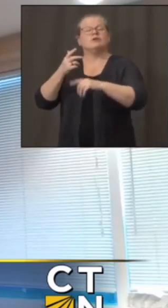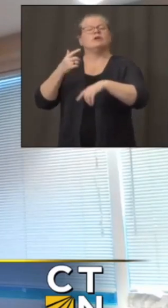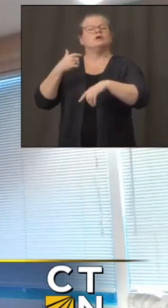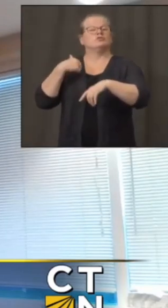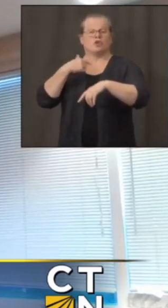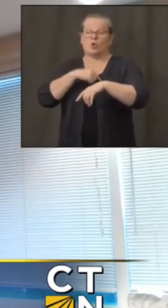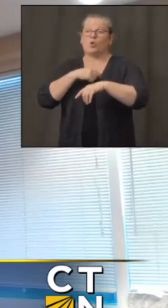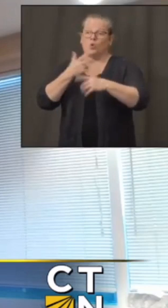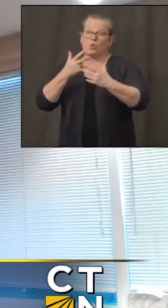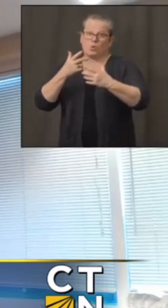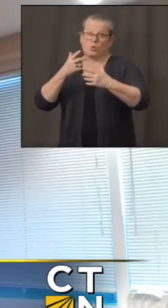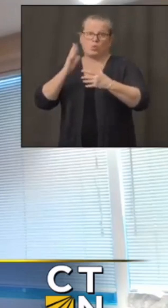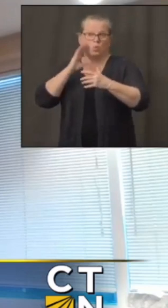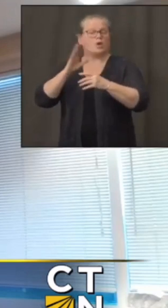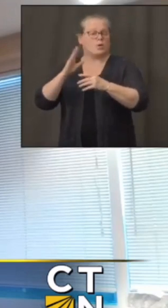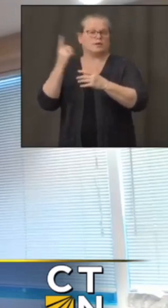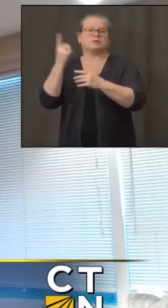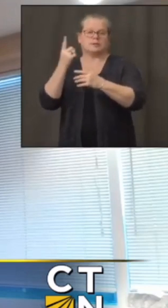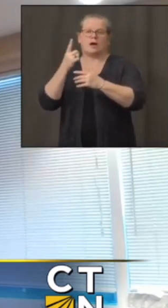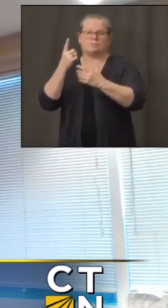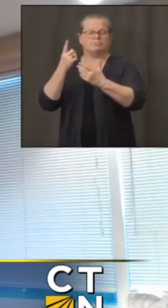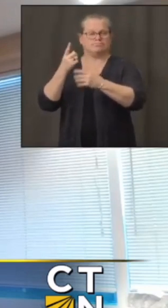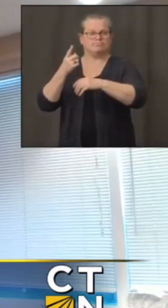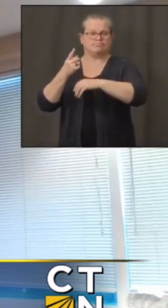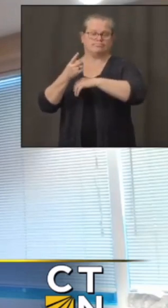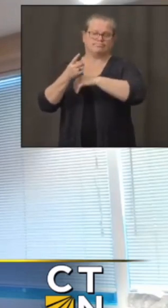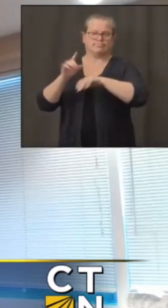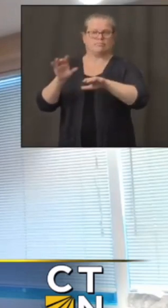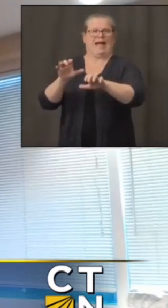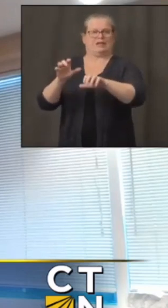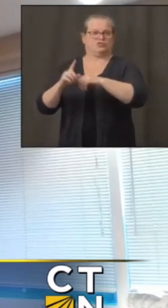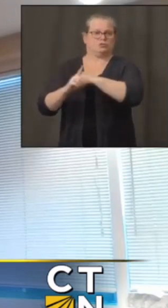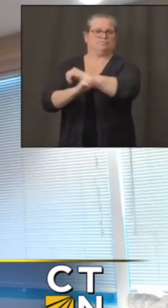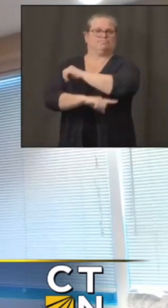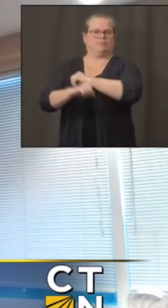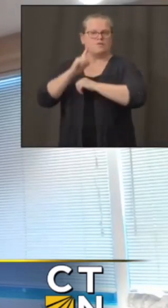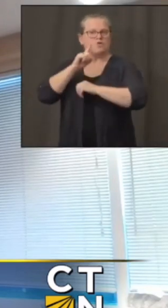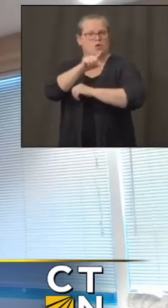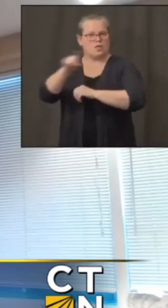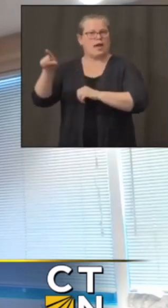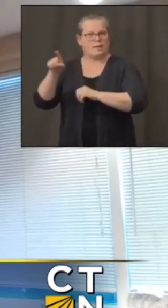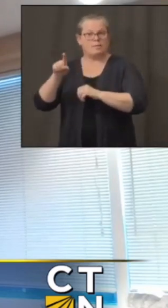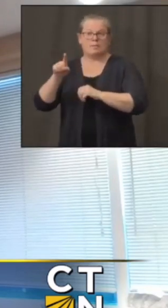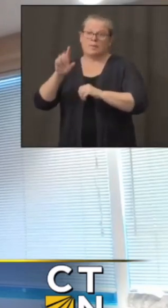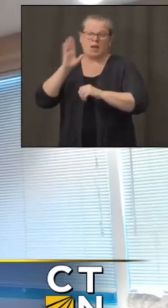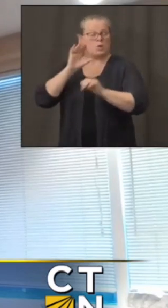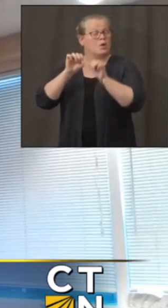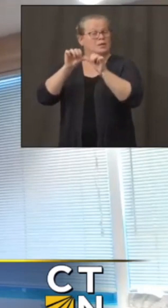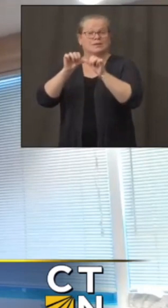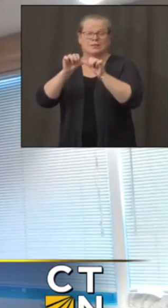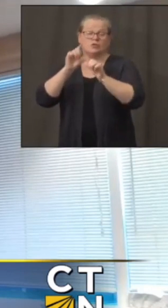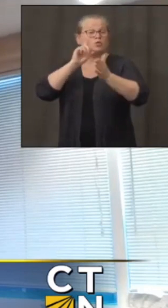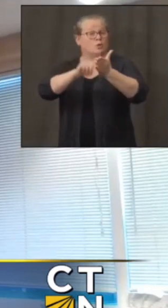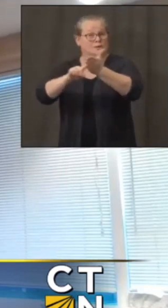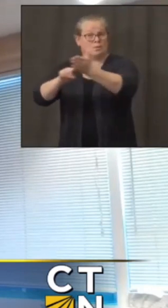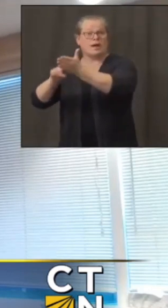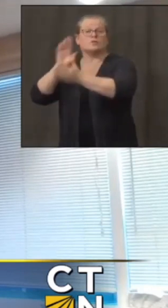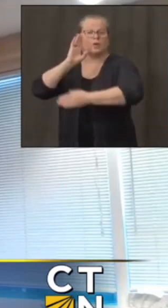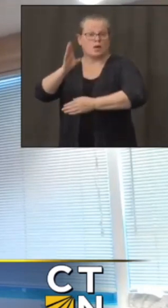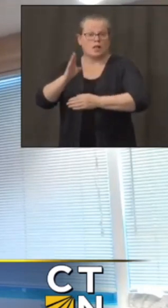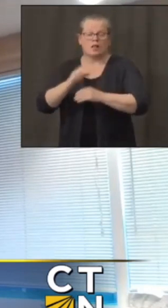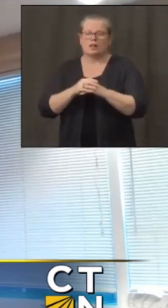respect to those facilities, and we'll continue to do those inspections to make sure that nursing homes are in compliance. It's a very